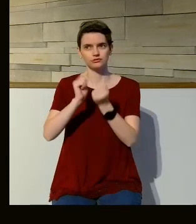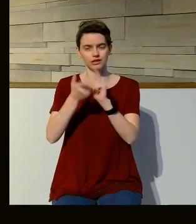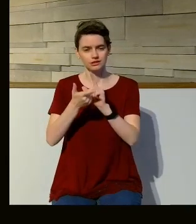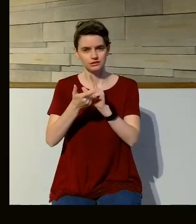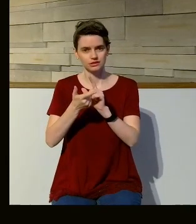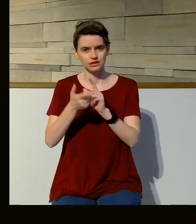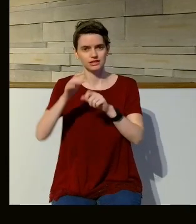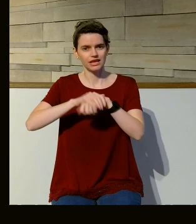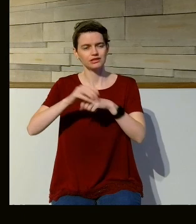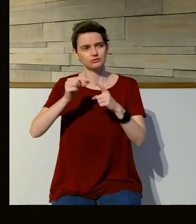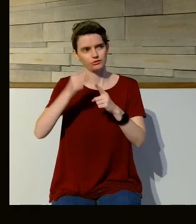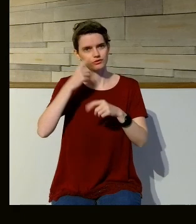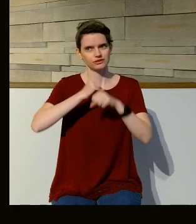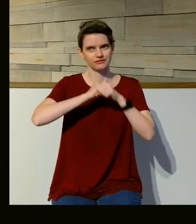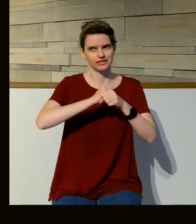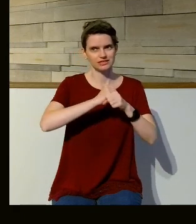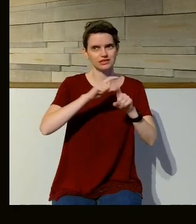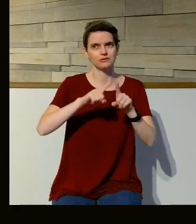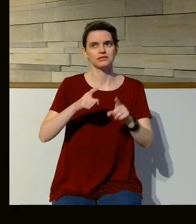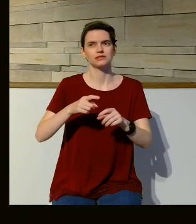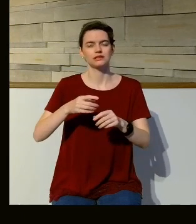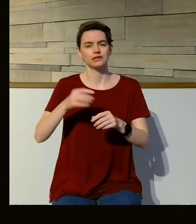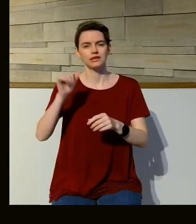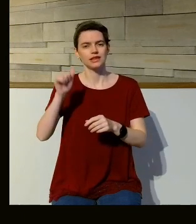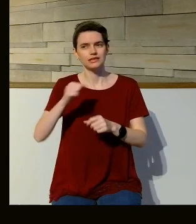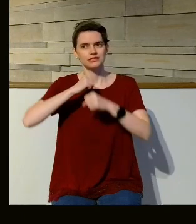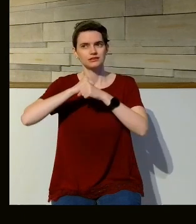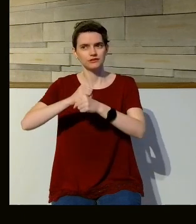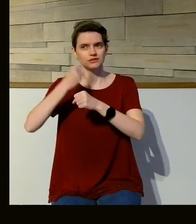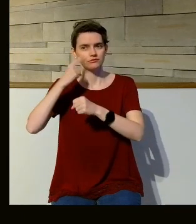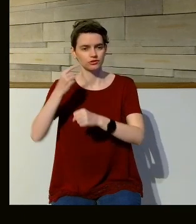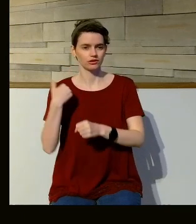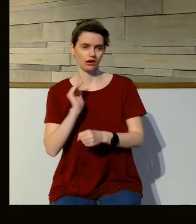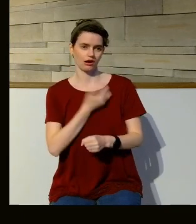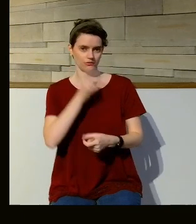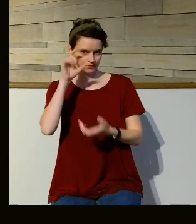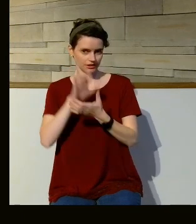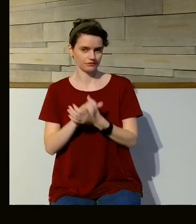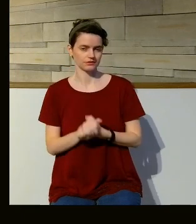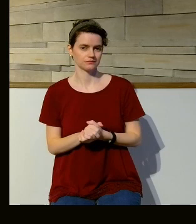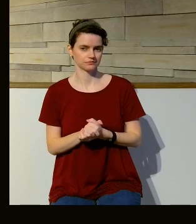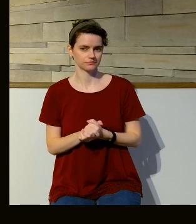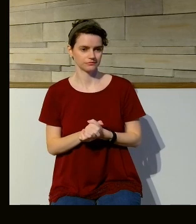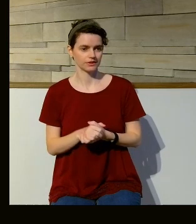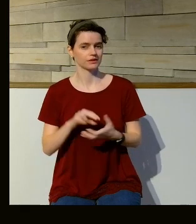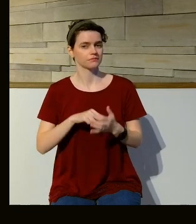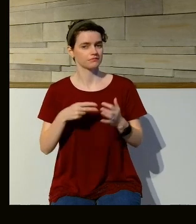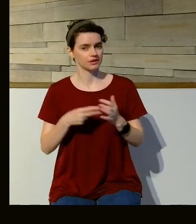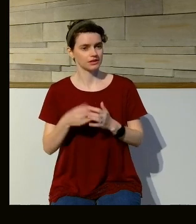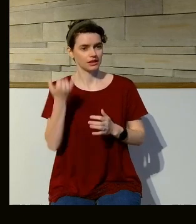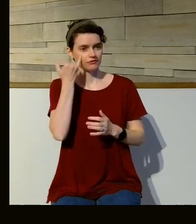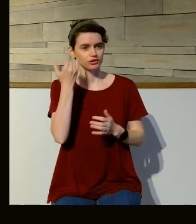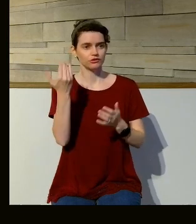the English word for defense. And hence, apologetics is simply giving a defense for what we believe. Which means if you are